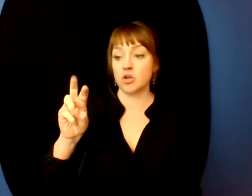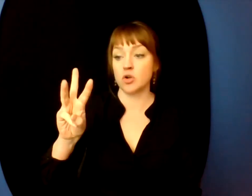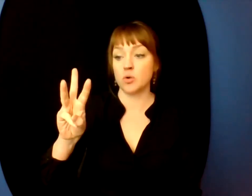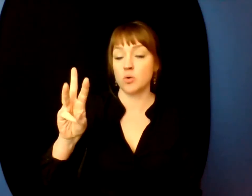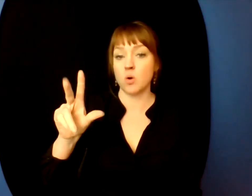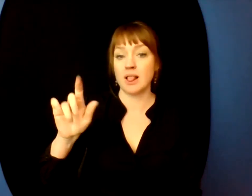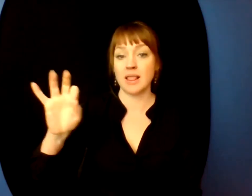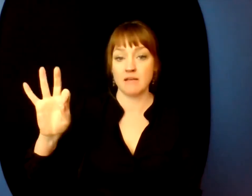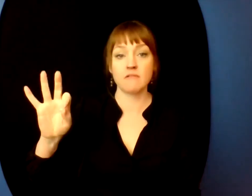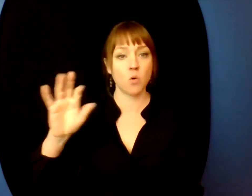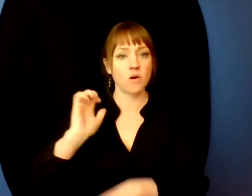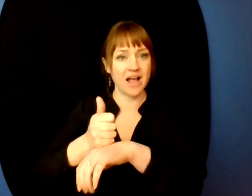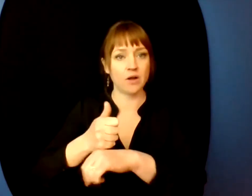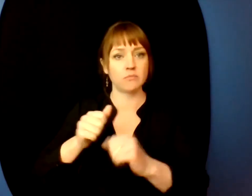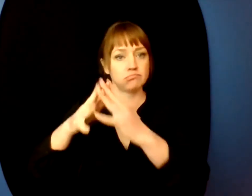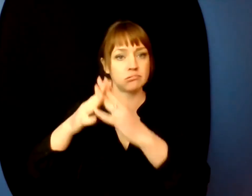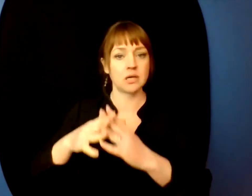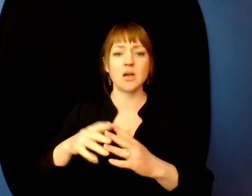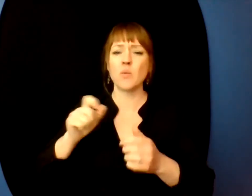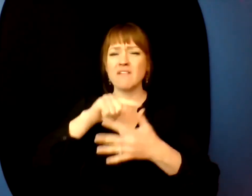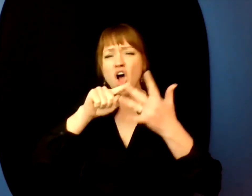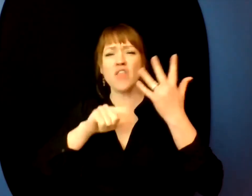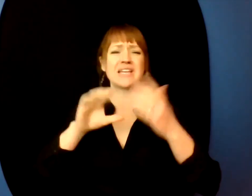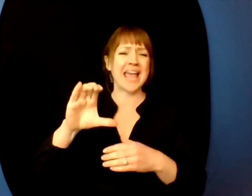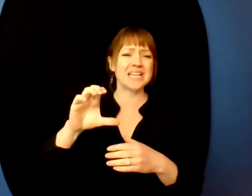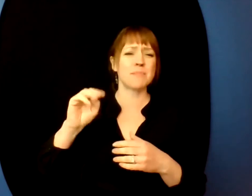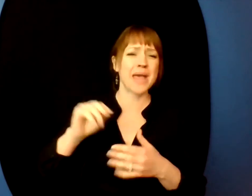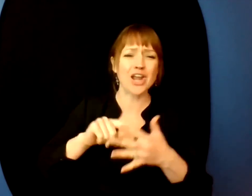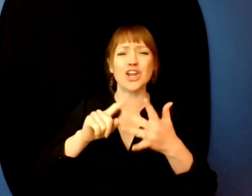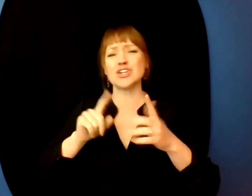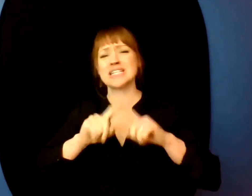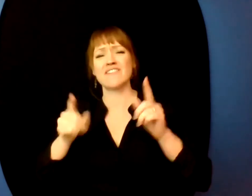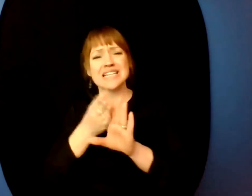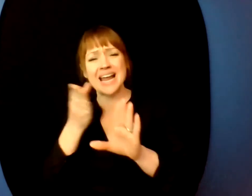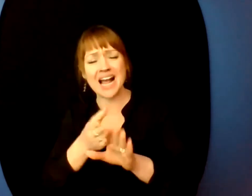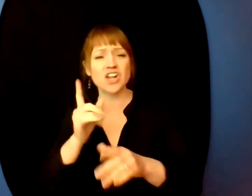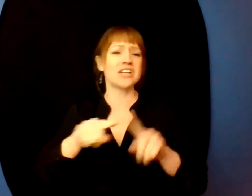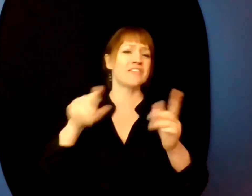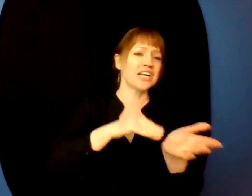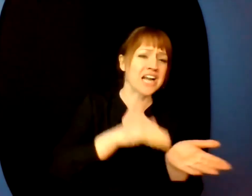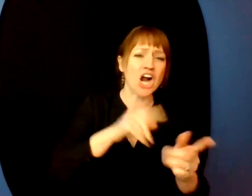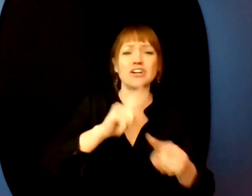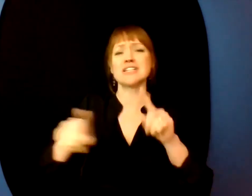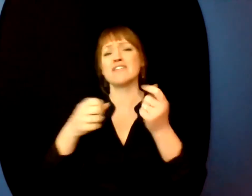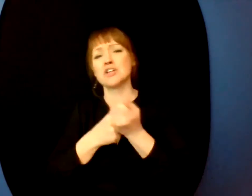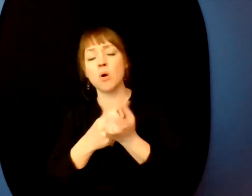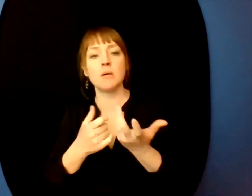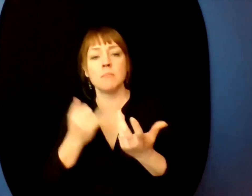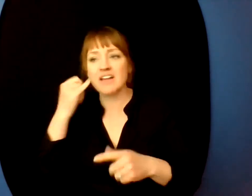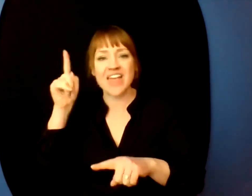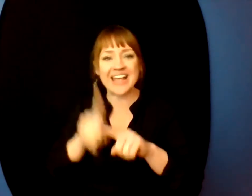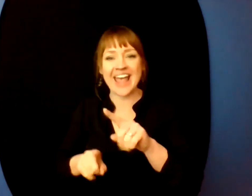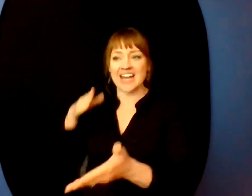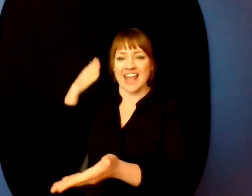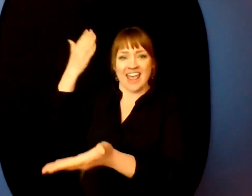therapy, we have all of these therapists, psychiatrists, case manager, but if they can't get to it and they can't access it, it doesn't matter. And so